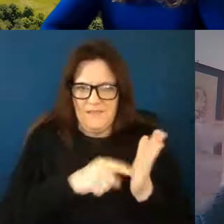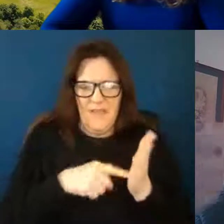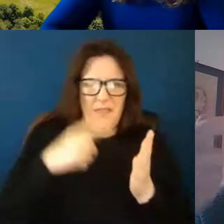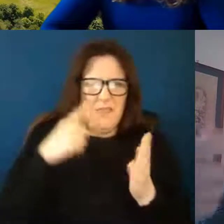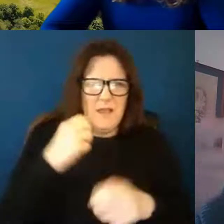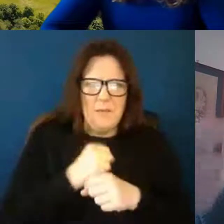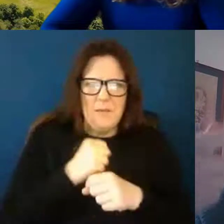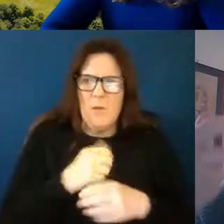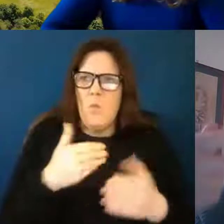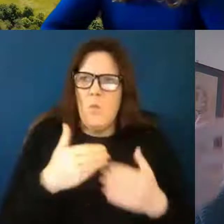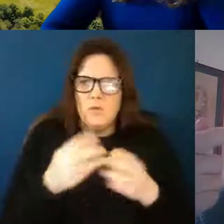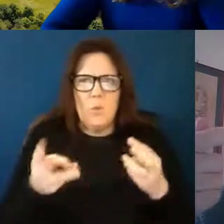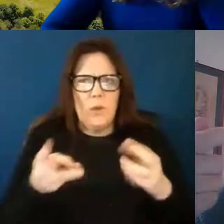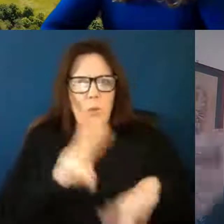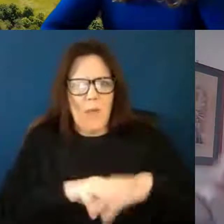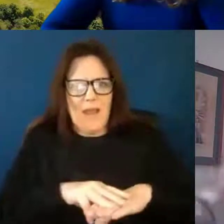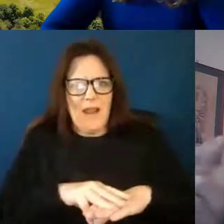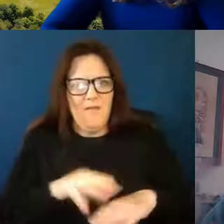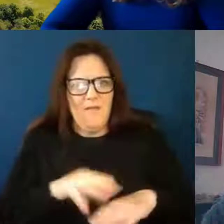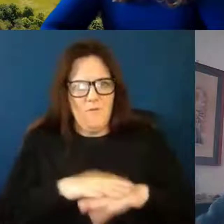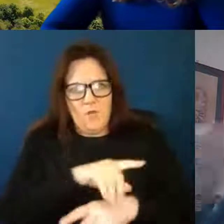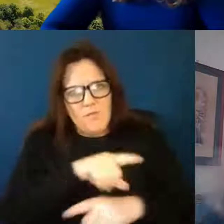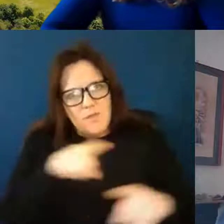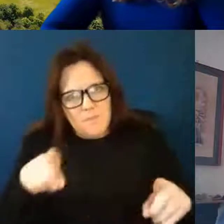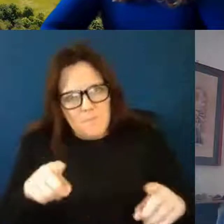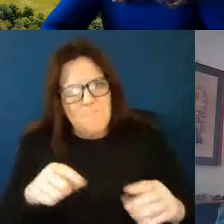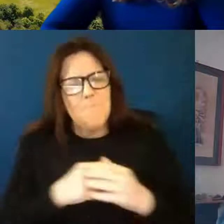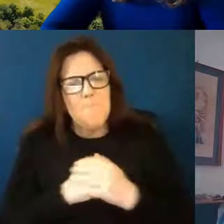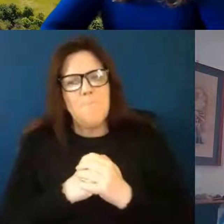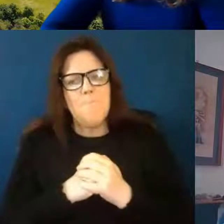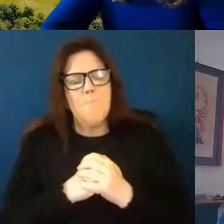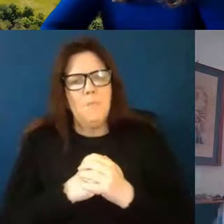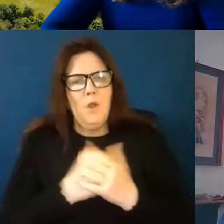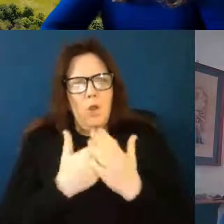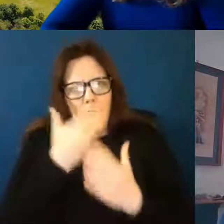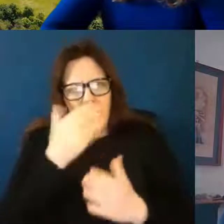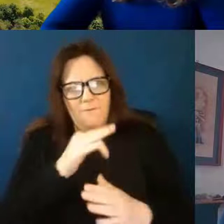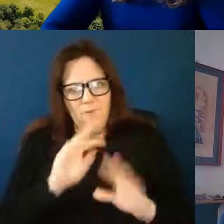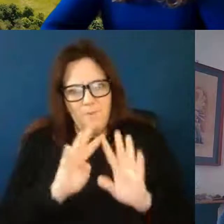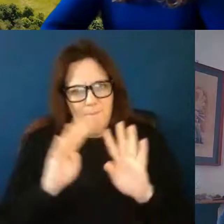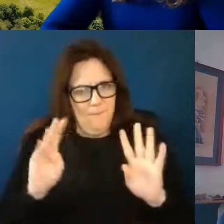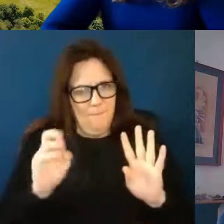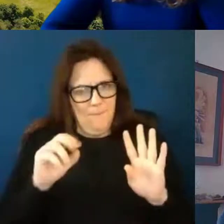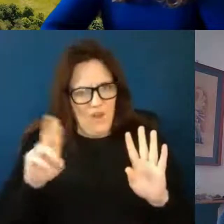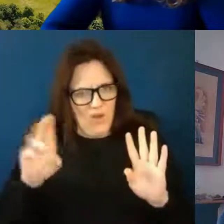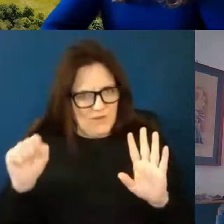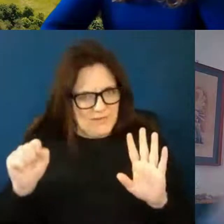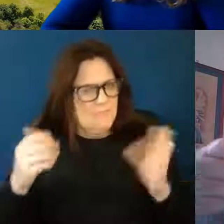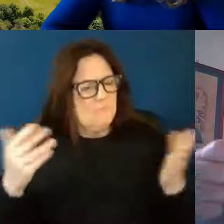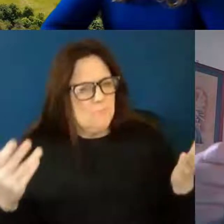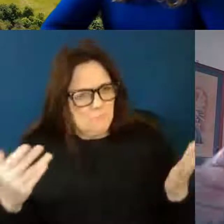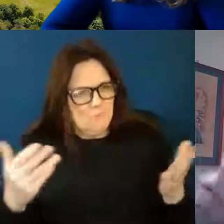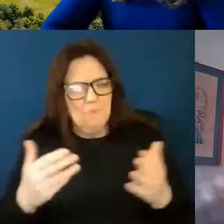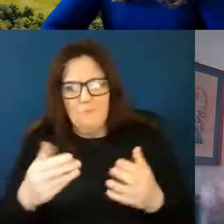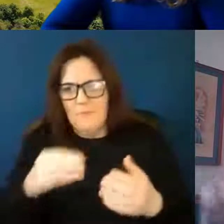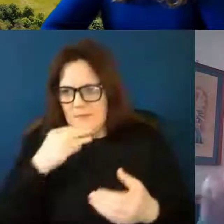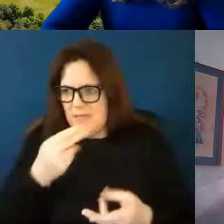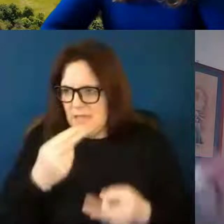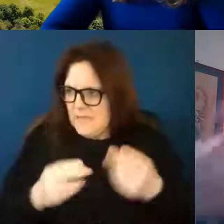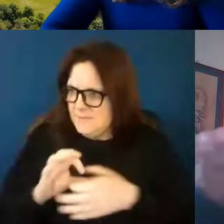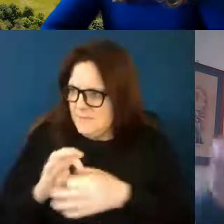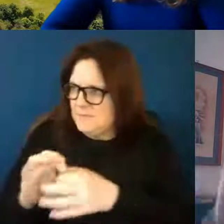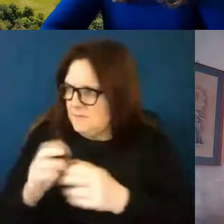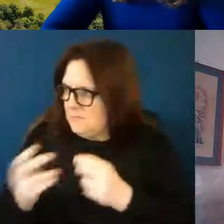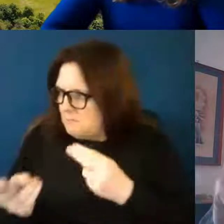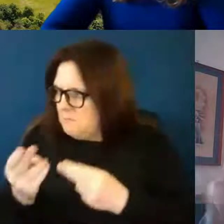that has worked effectively for them, learning from their peers, and then taking that learning